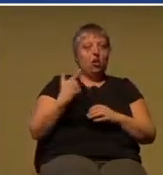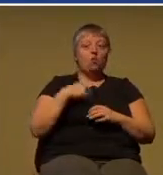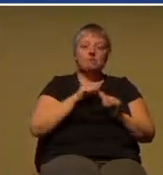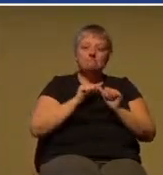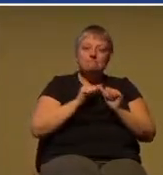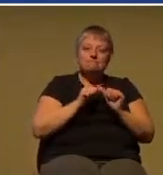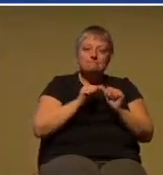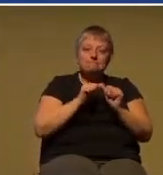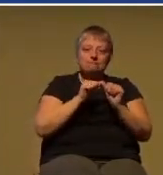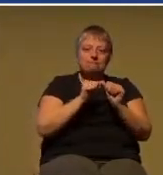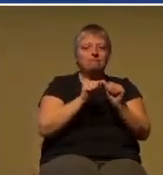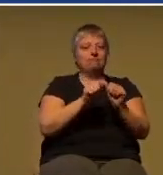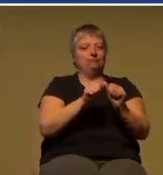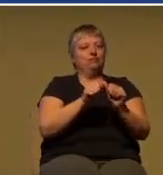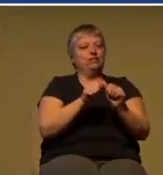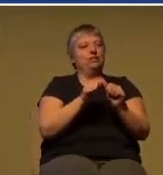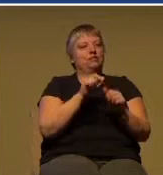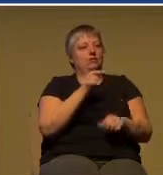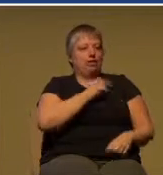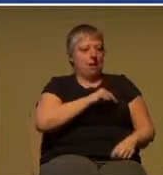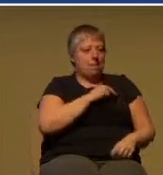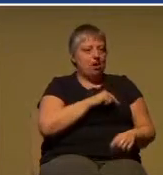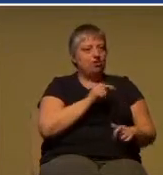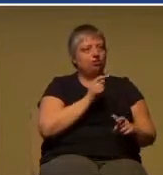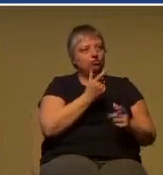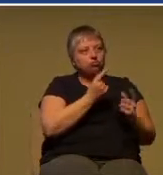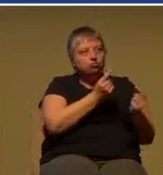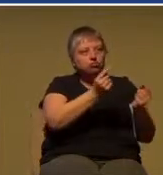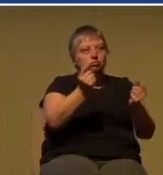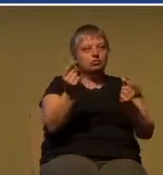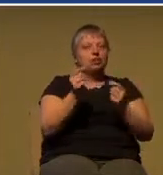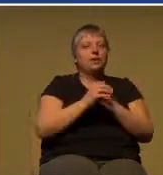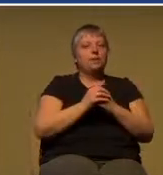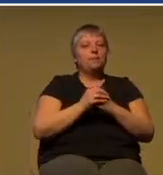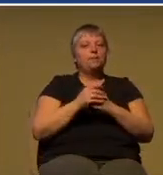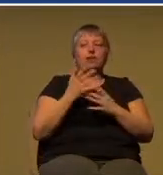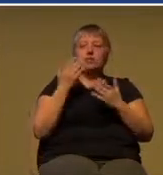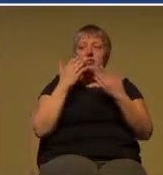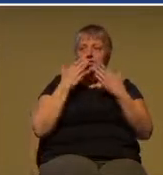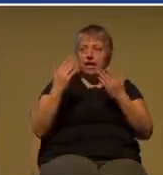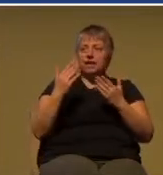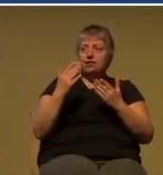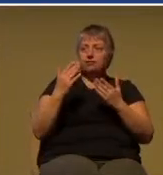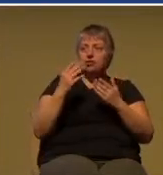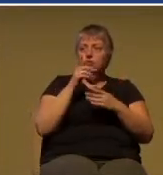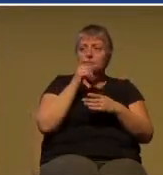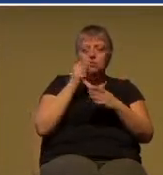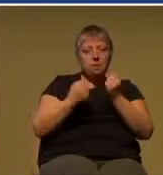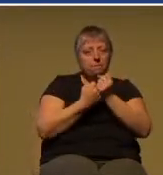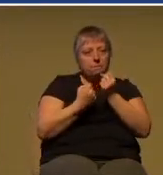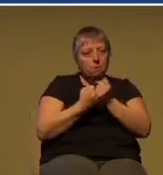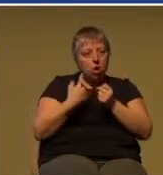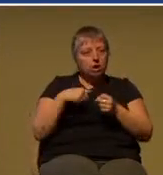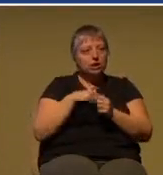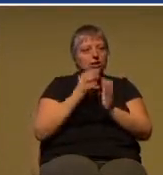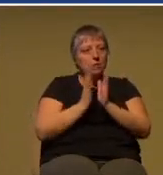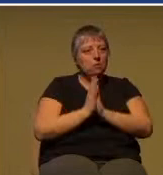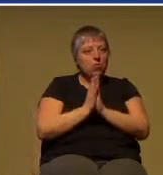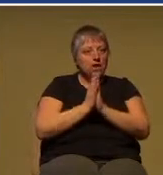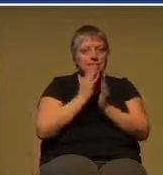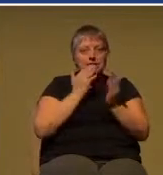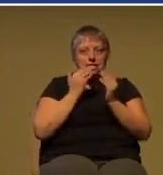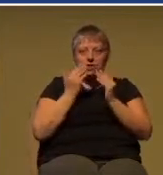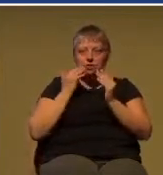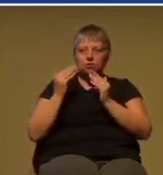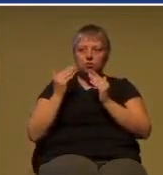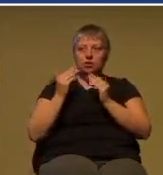seminars. We also want to acknowledge those that support us in prayer. We know many of you do. We've also had couples